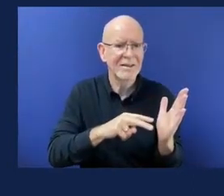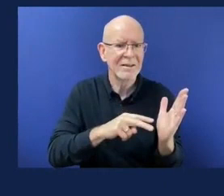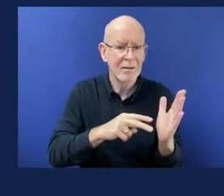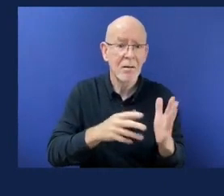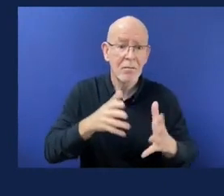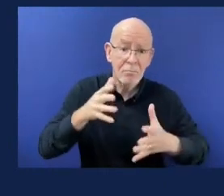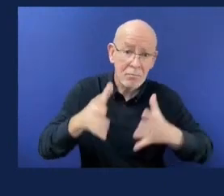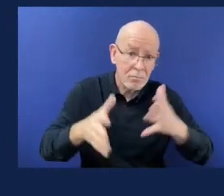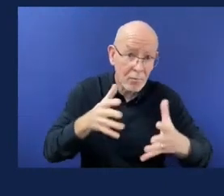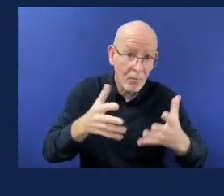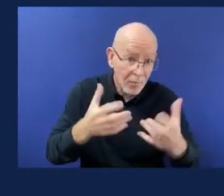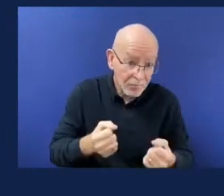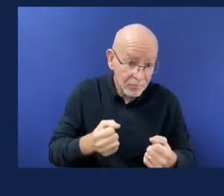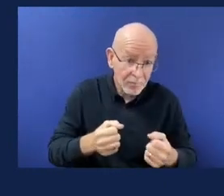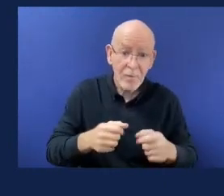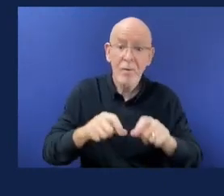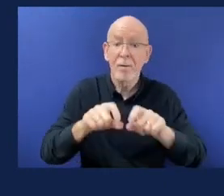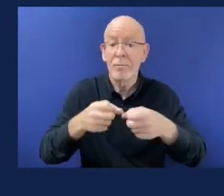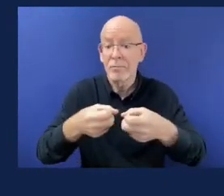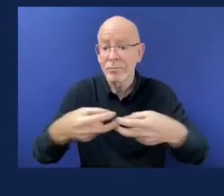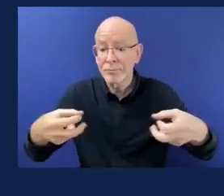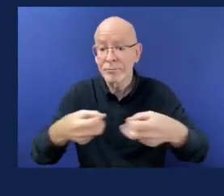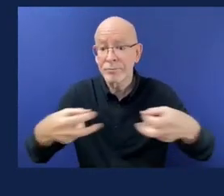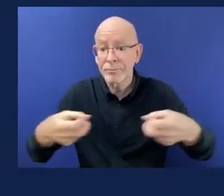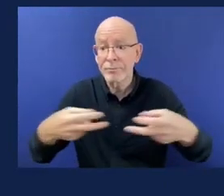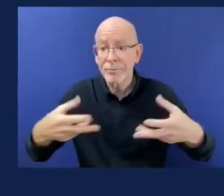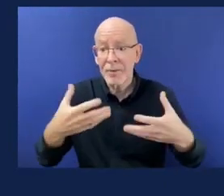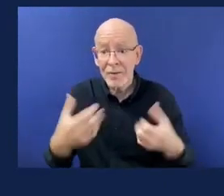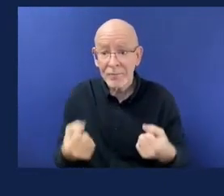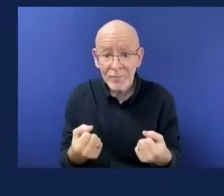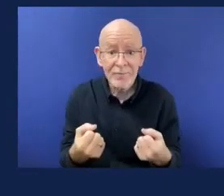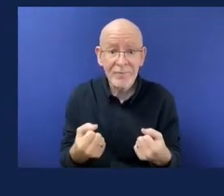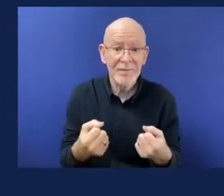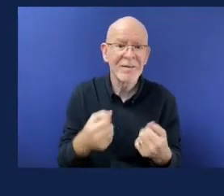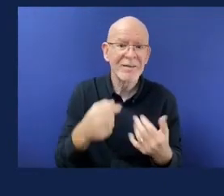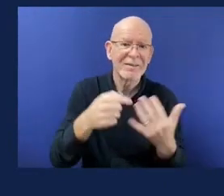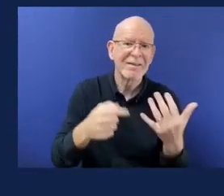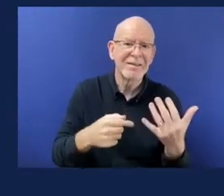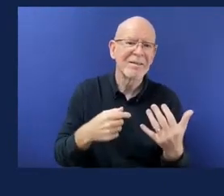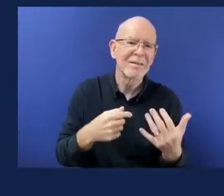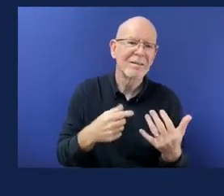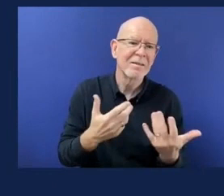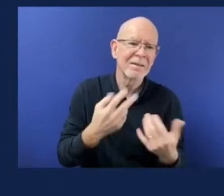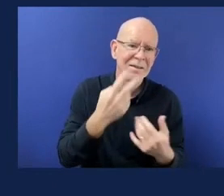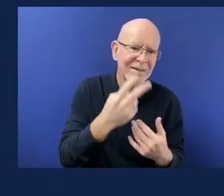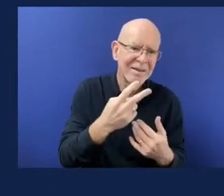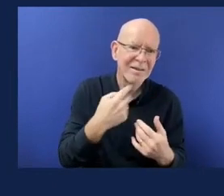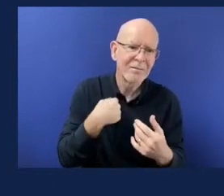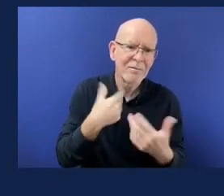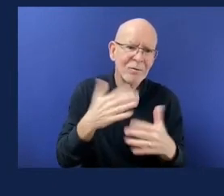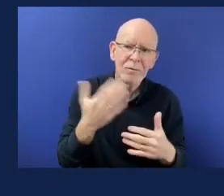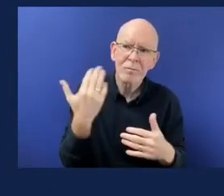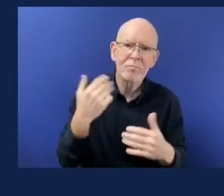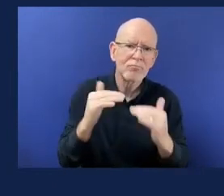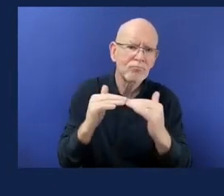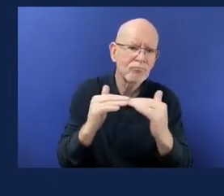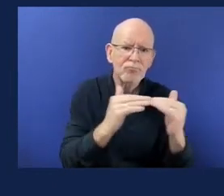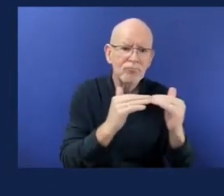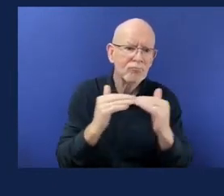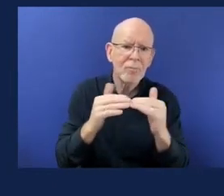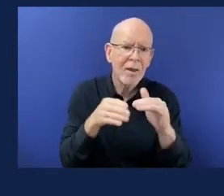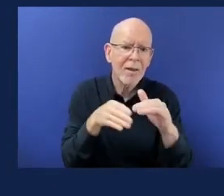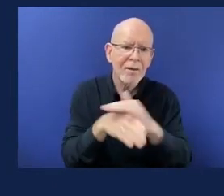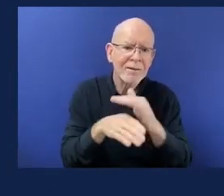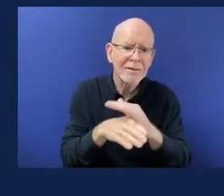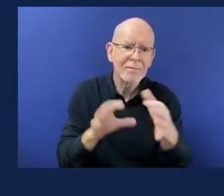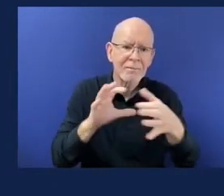included the fact that many disabled people have lower incomes than non-disabled people. That's particularly the